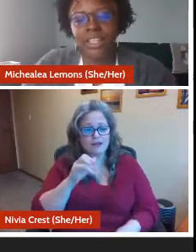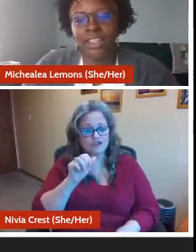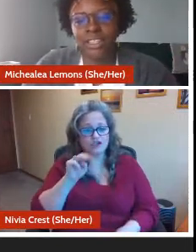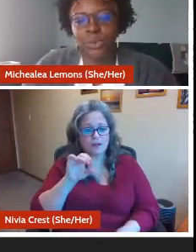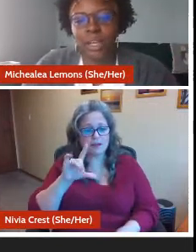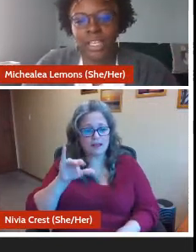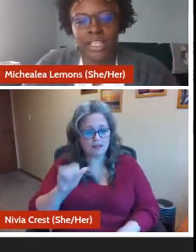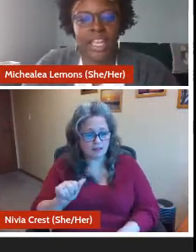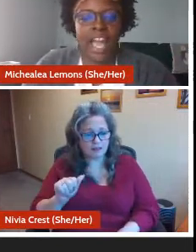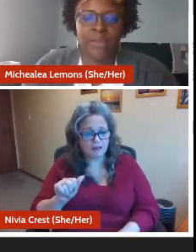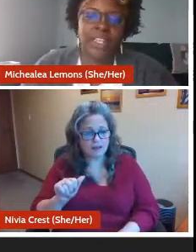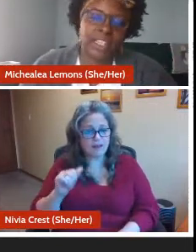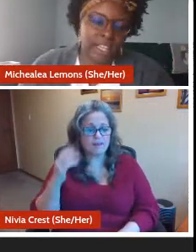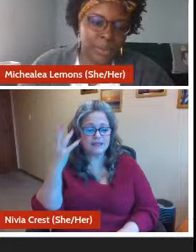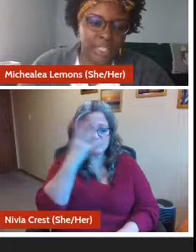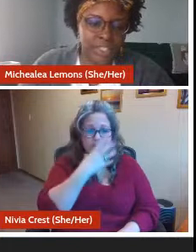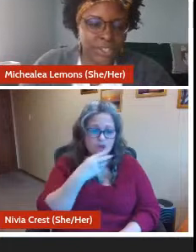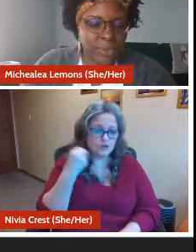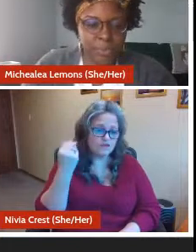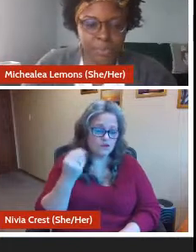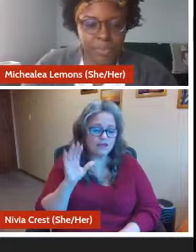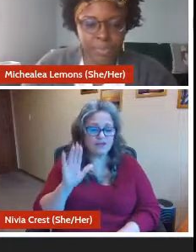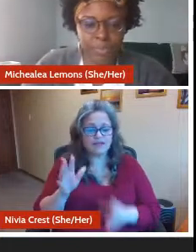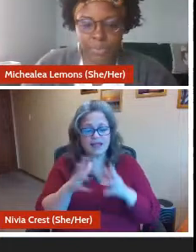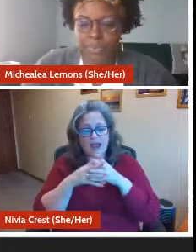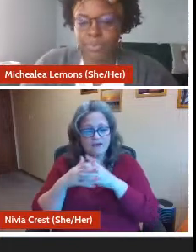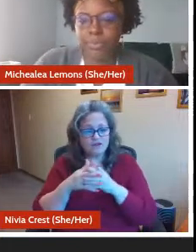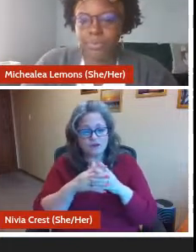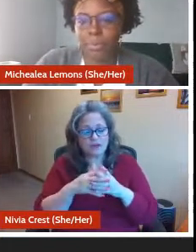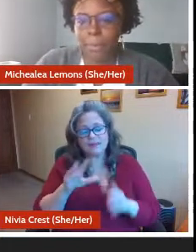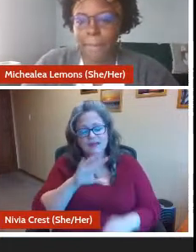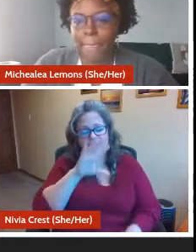beautiful in the Swahili African language.